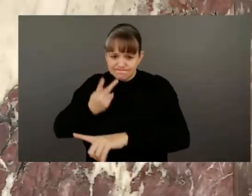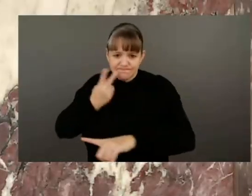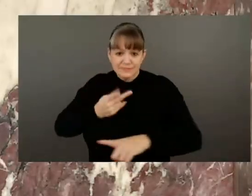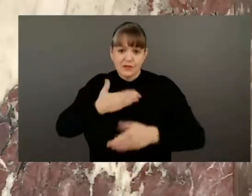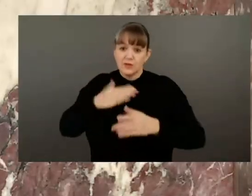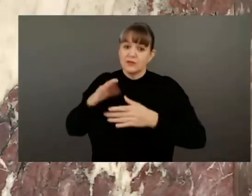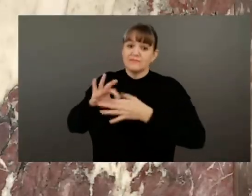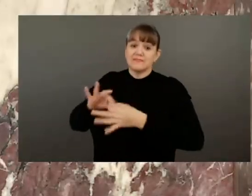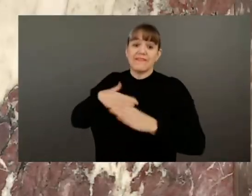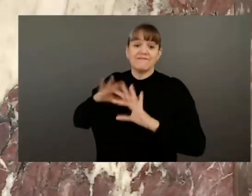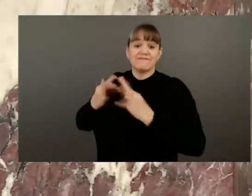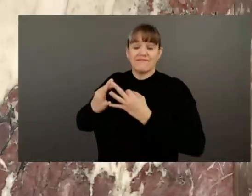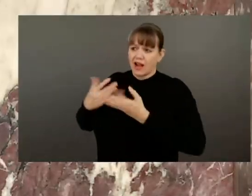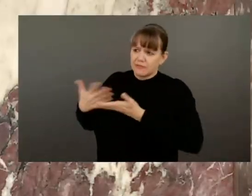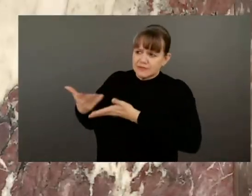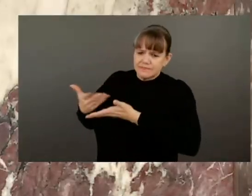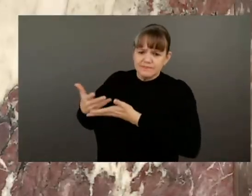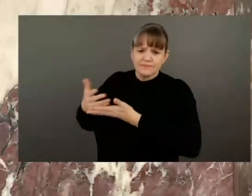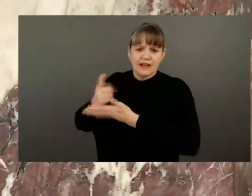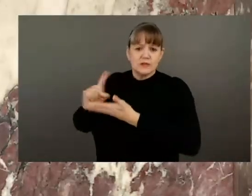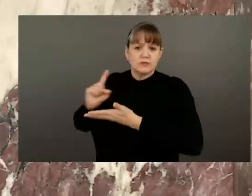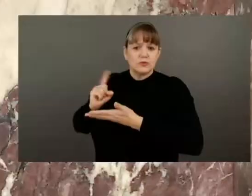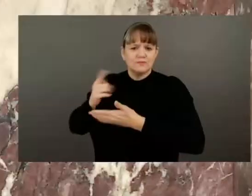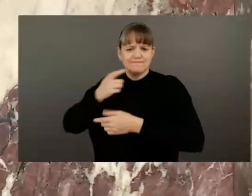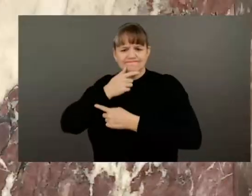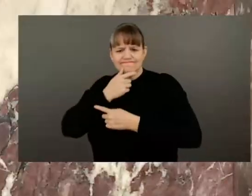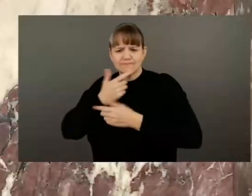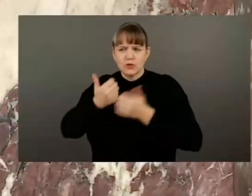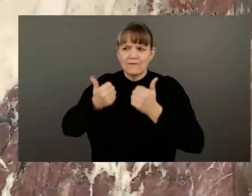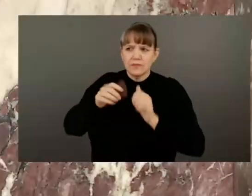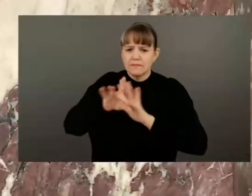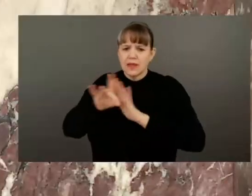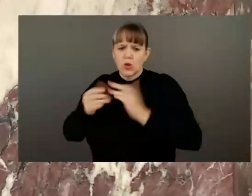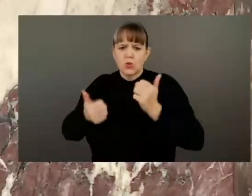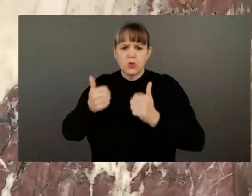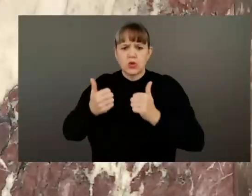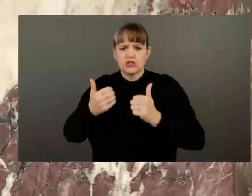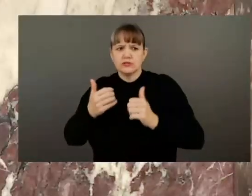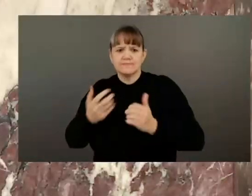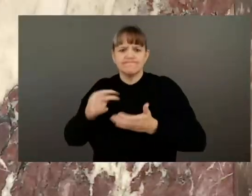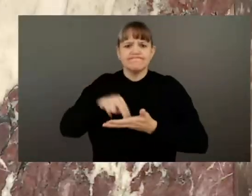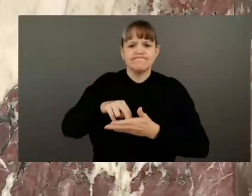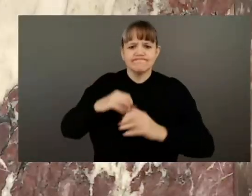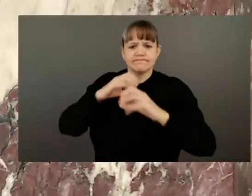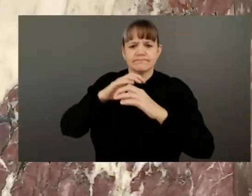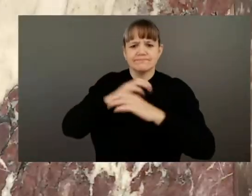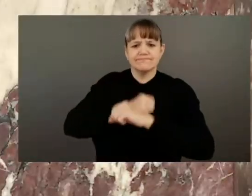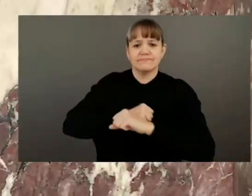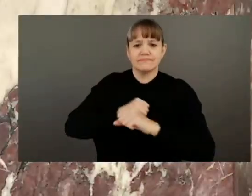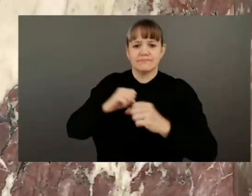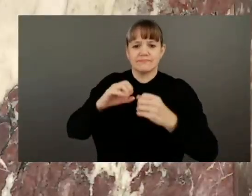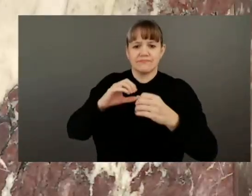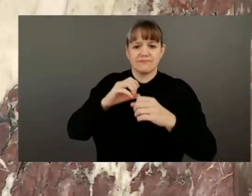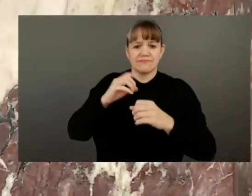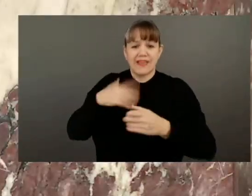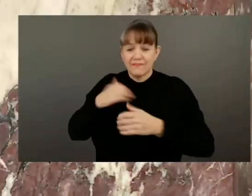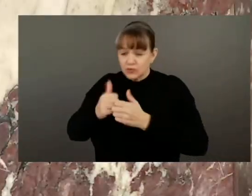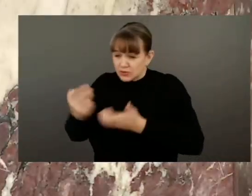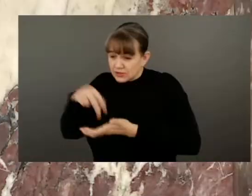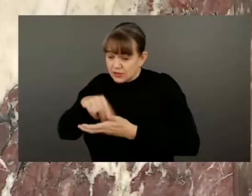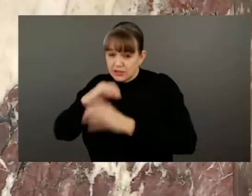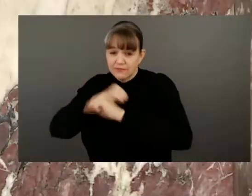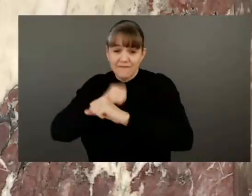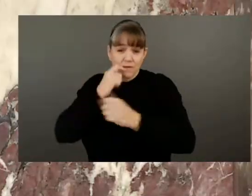exhausted if I stood up for every little thing. Not to mention that it would jeopardize my